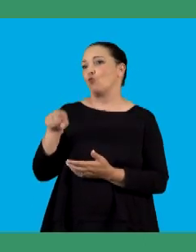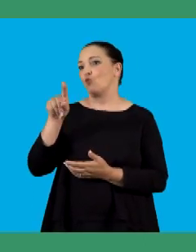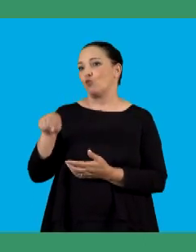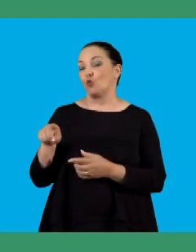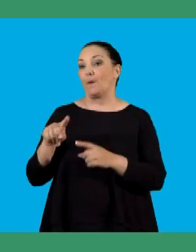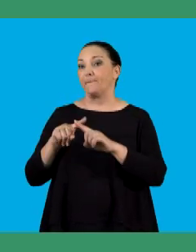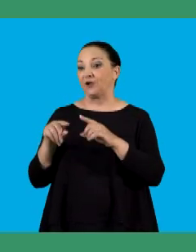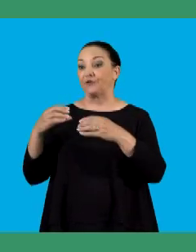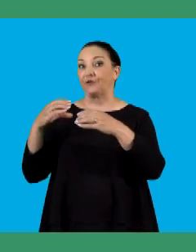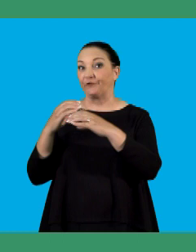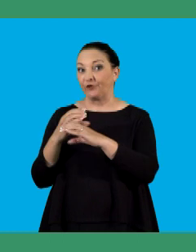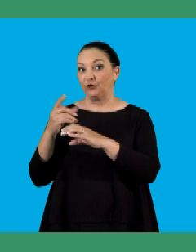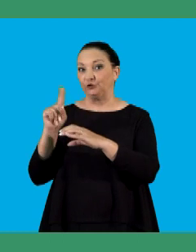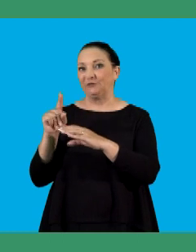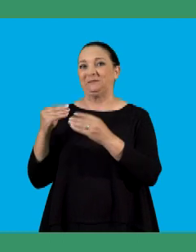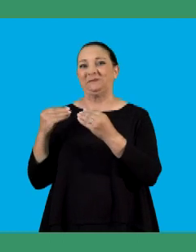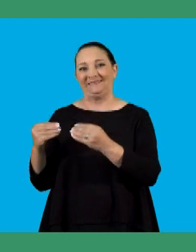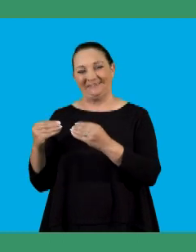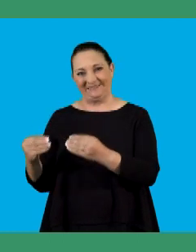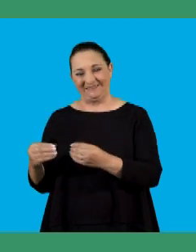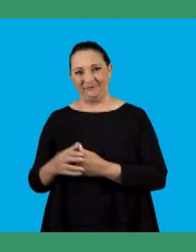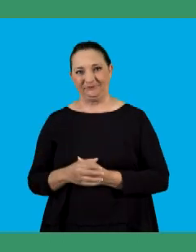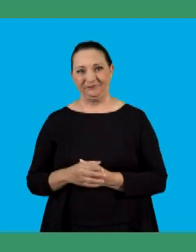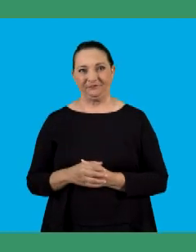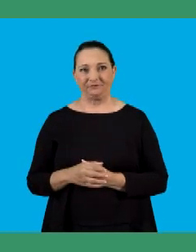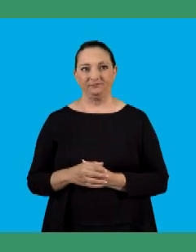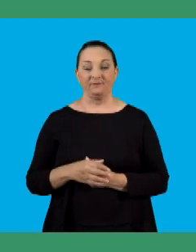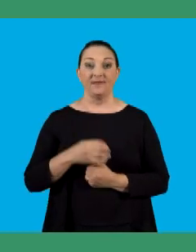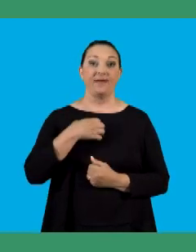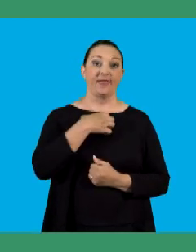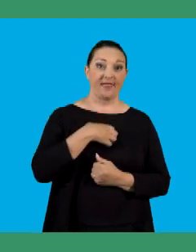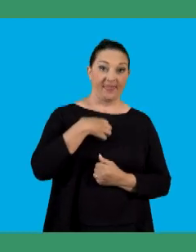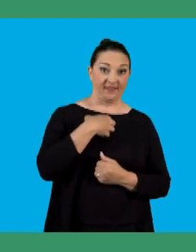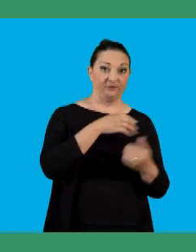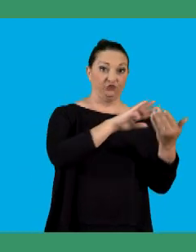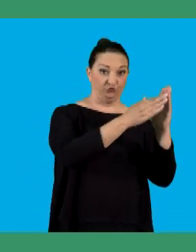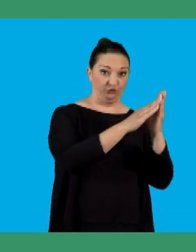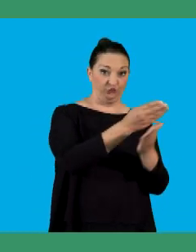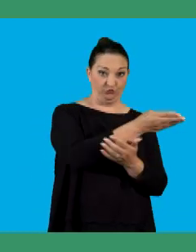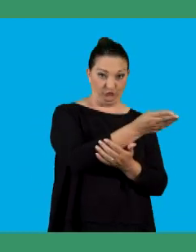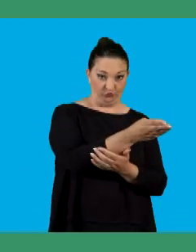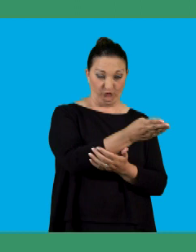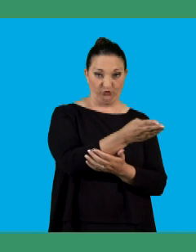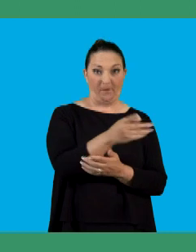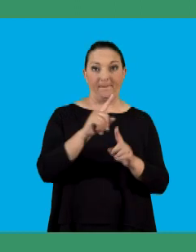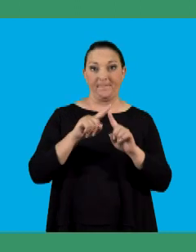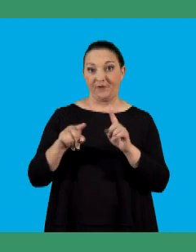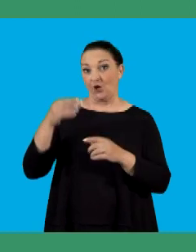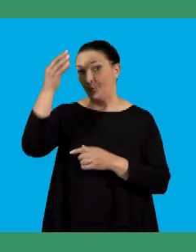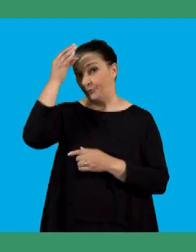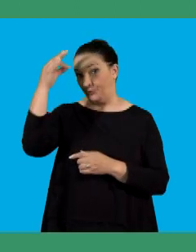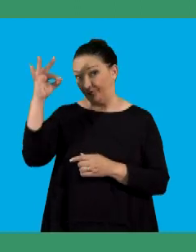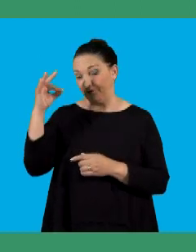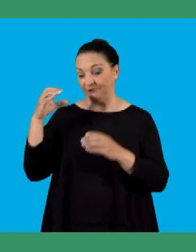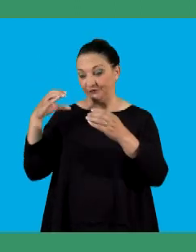wrong according to who? The business. Ethical refers to society, where else